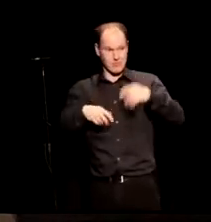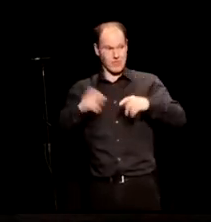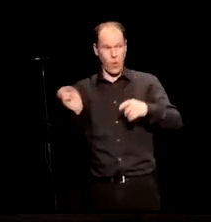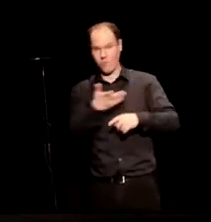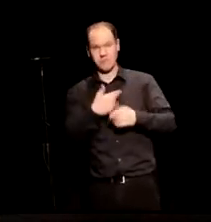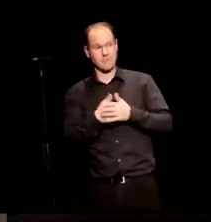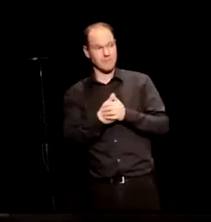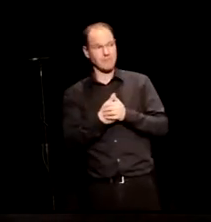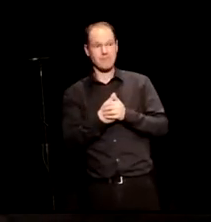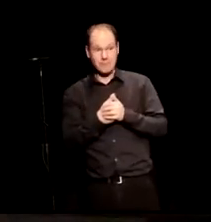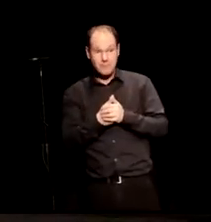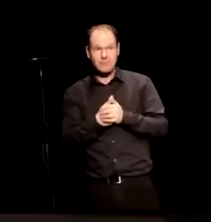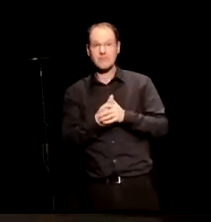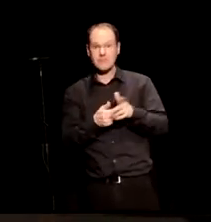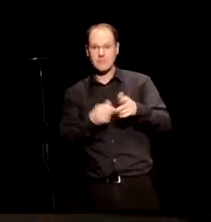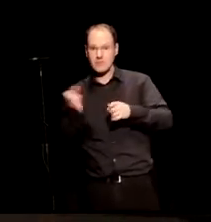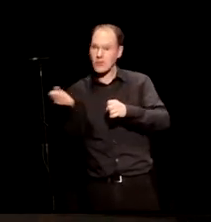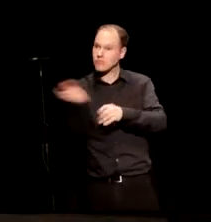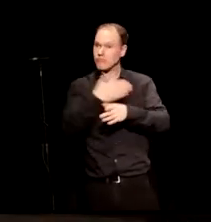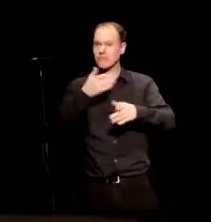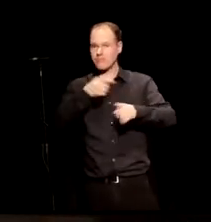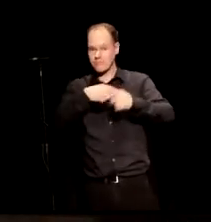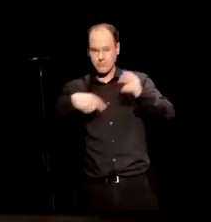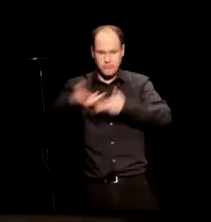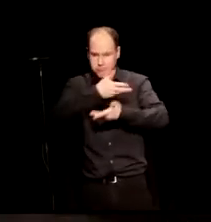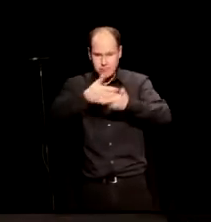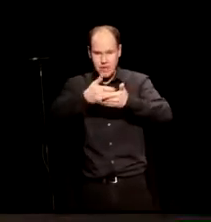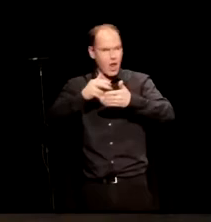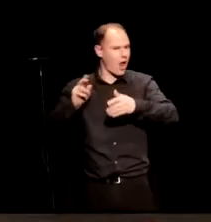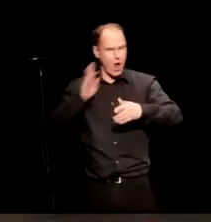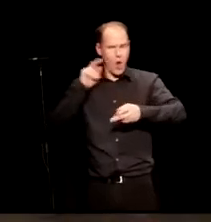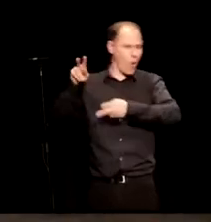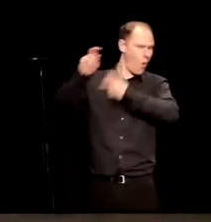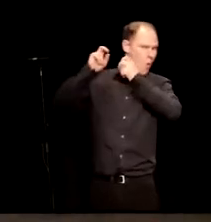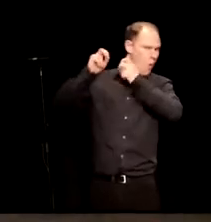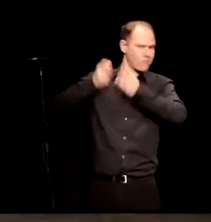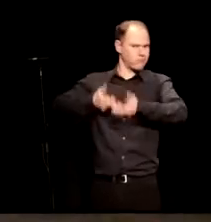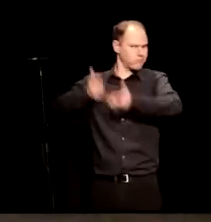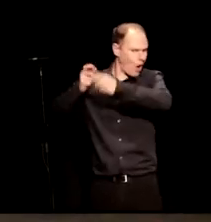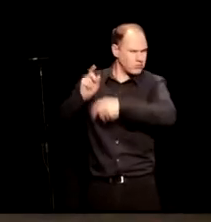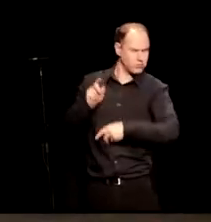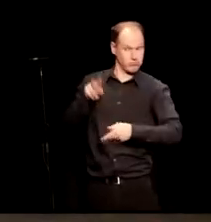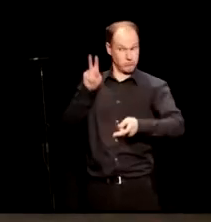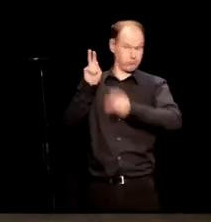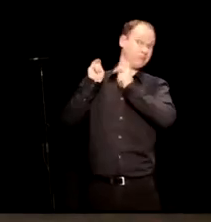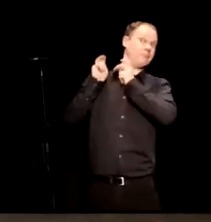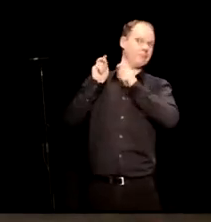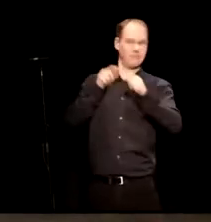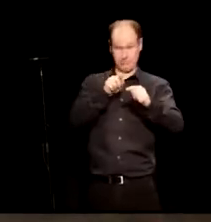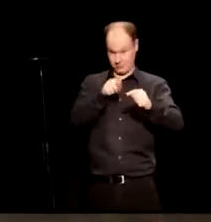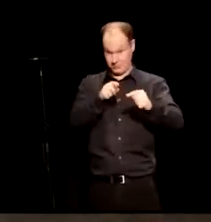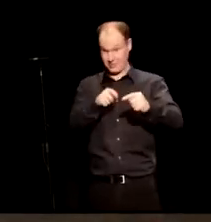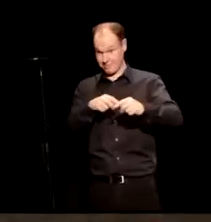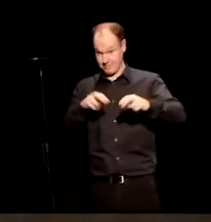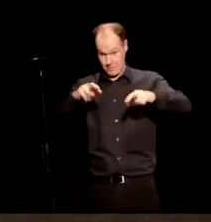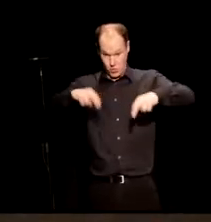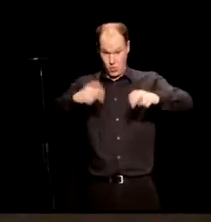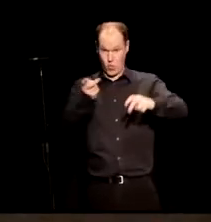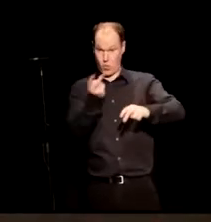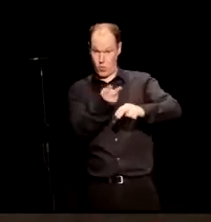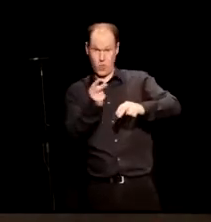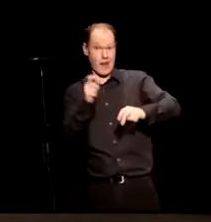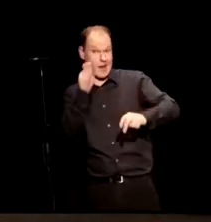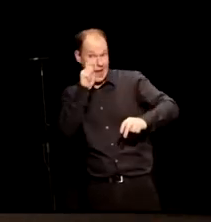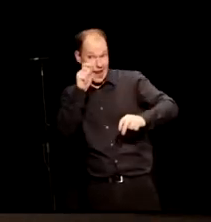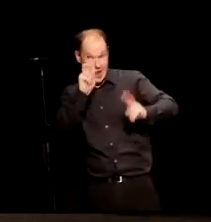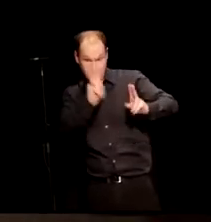crack! Throwing a big black pinochle, report of a Gatling gun rang out the midnight air. Nick Carter was seen to rise suddenly to his feet